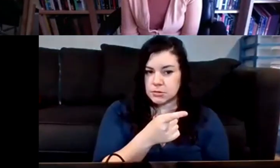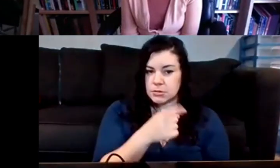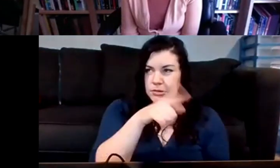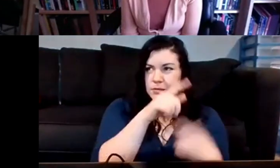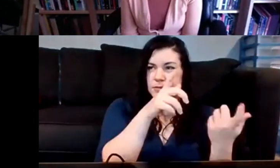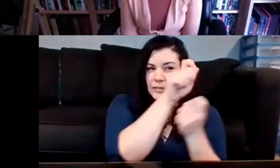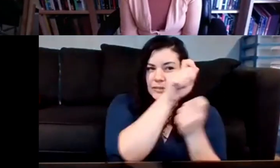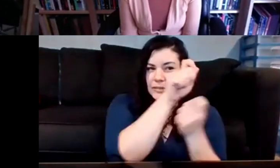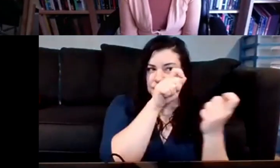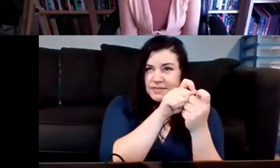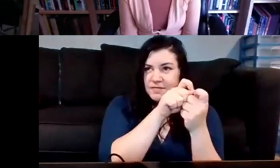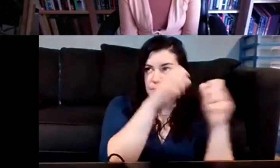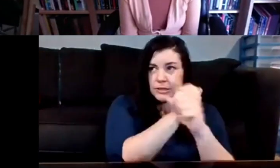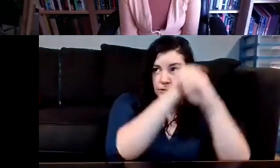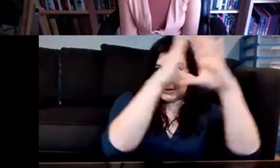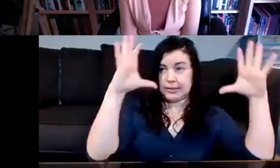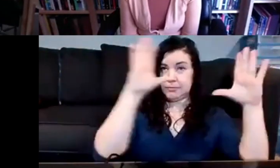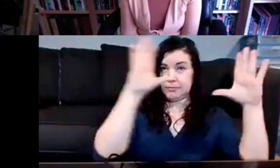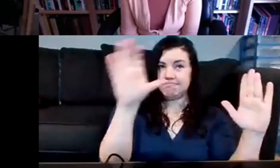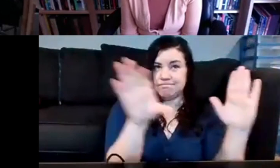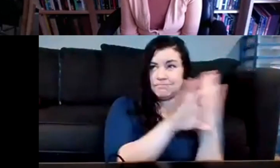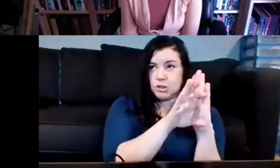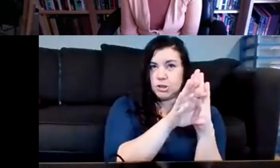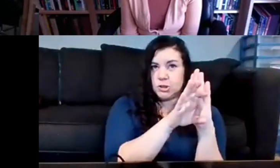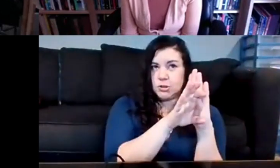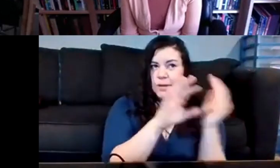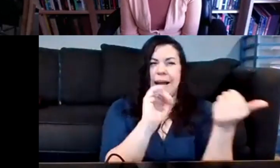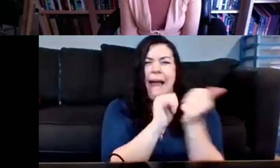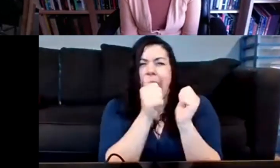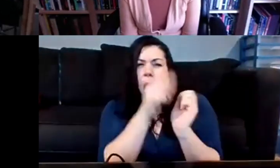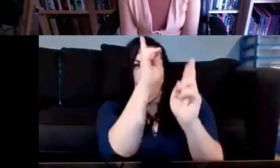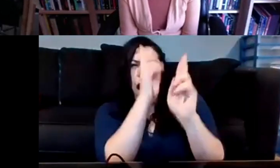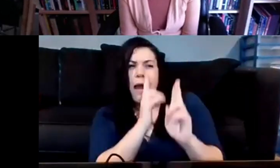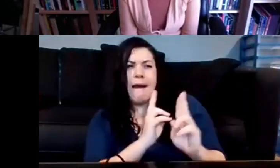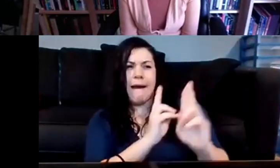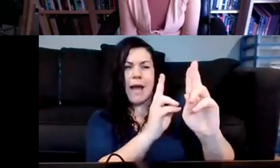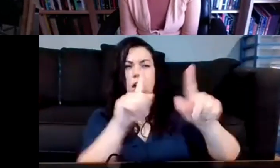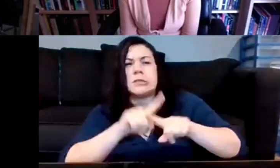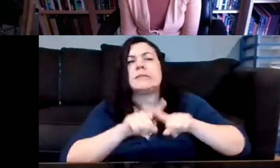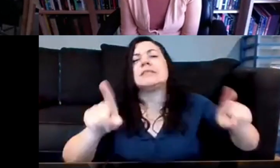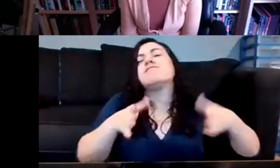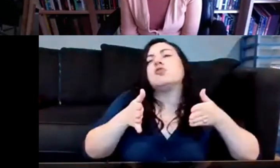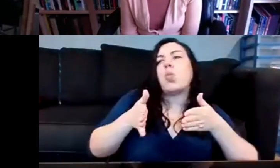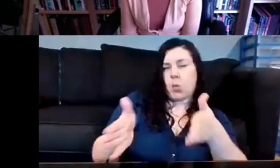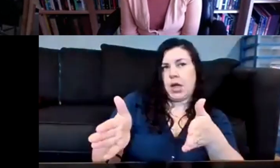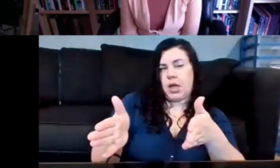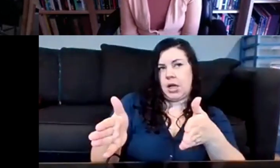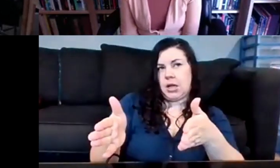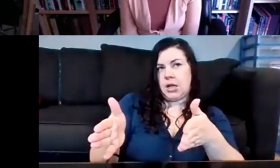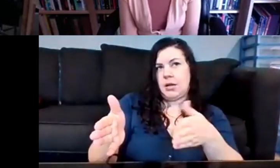images, right? What other ways can we honor and remember and do work around our ancestors that